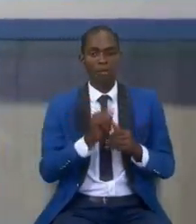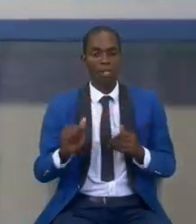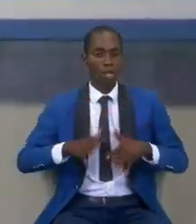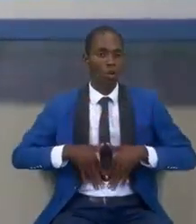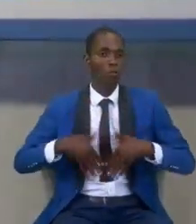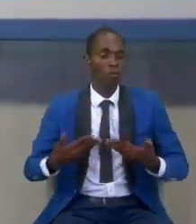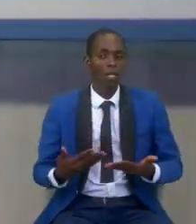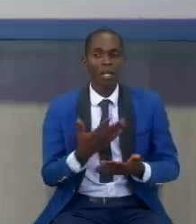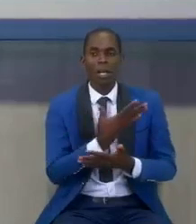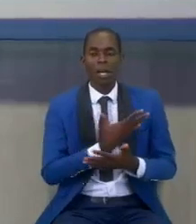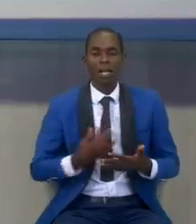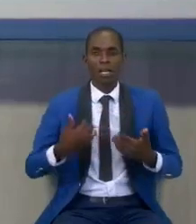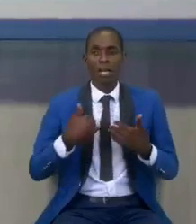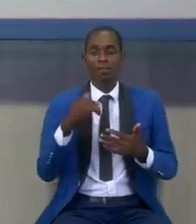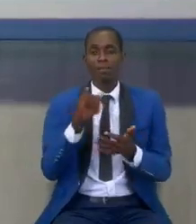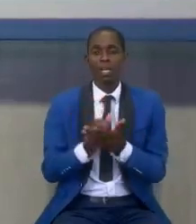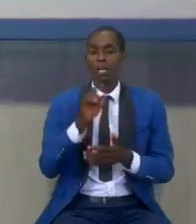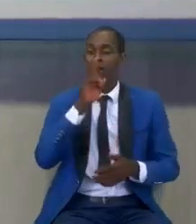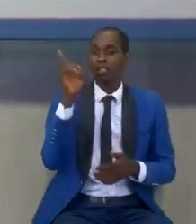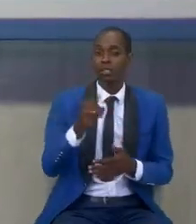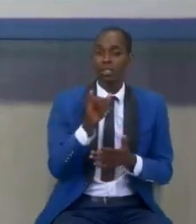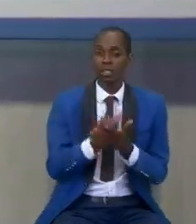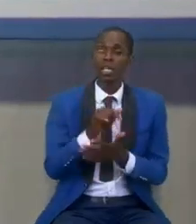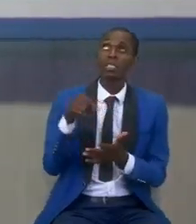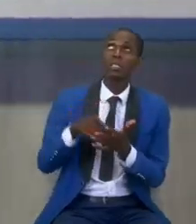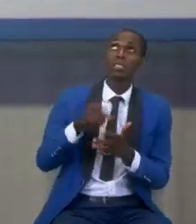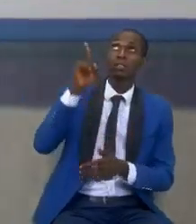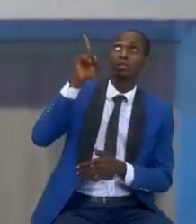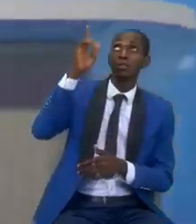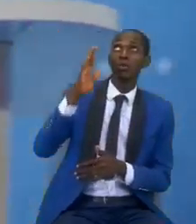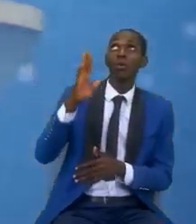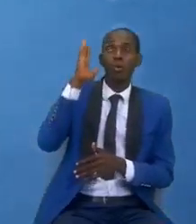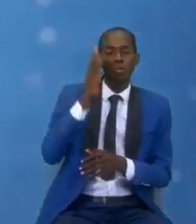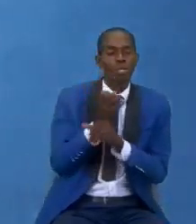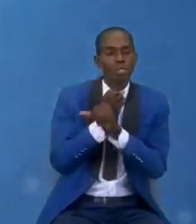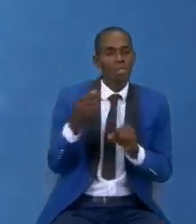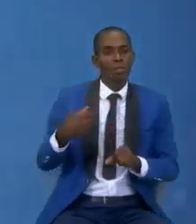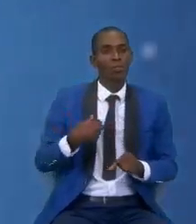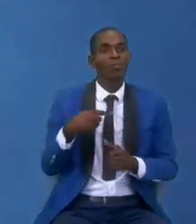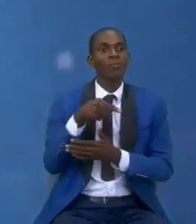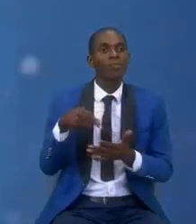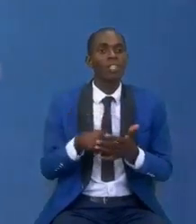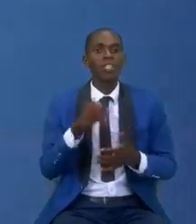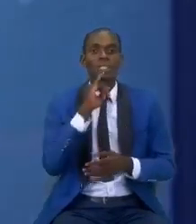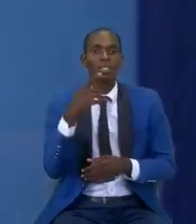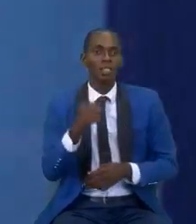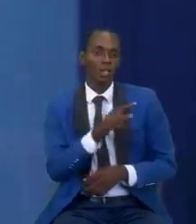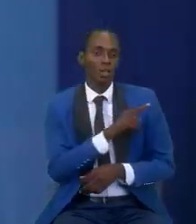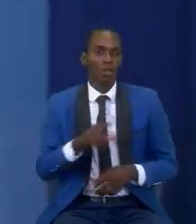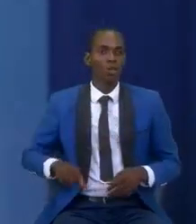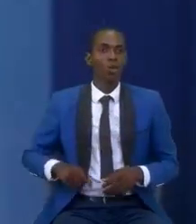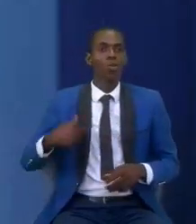me. This is the Lord, we have waited for him. We will be glad